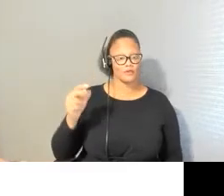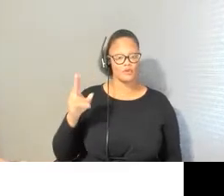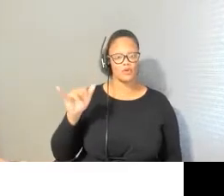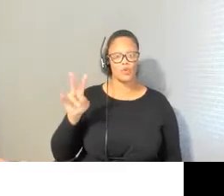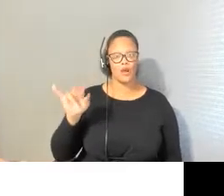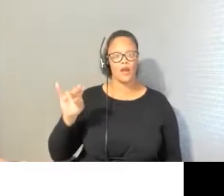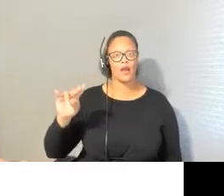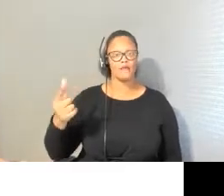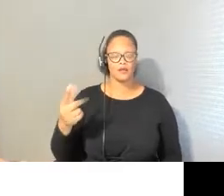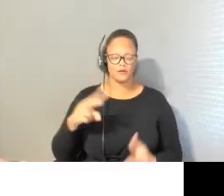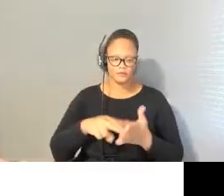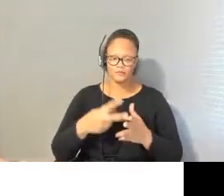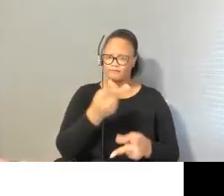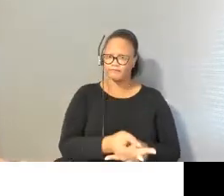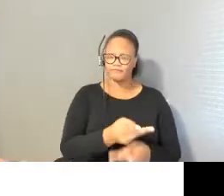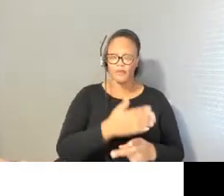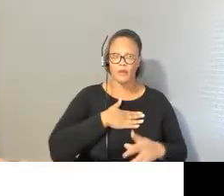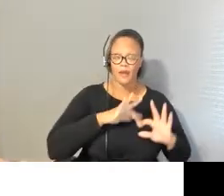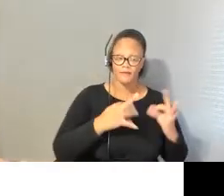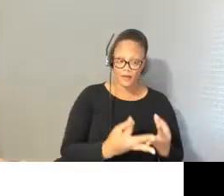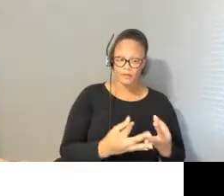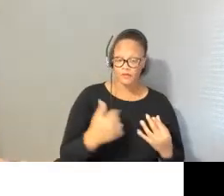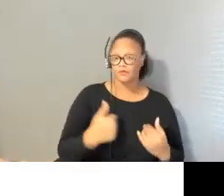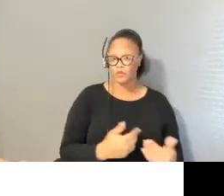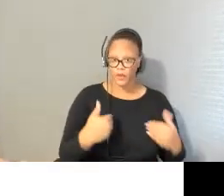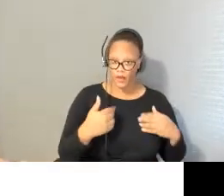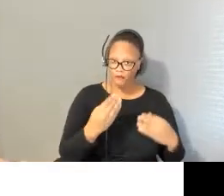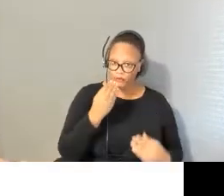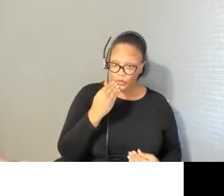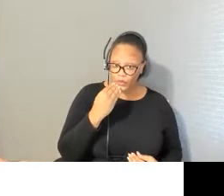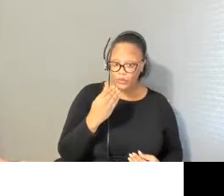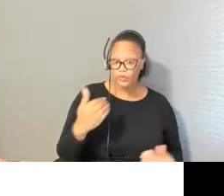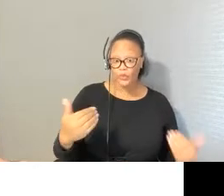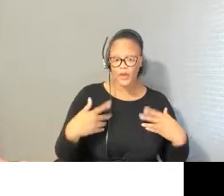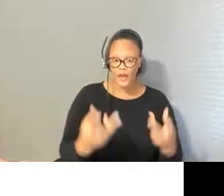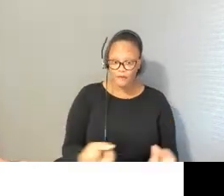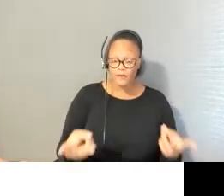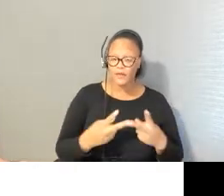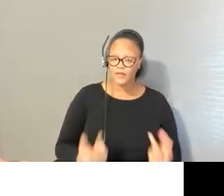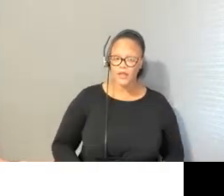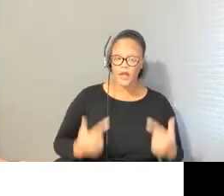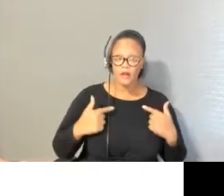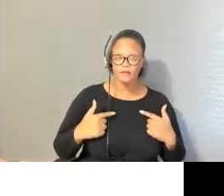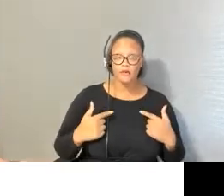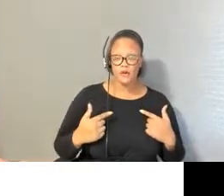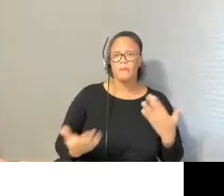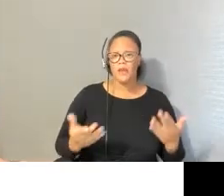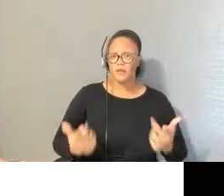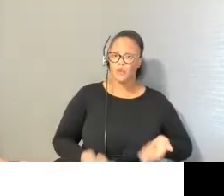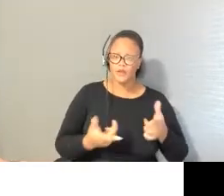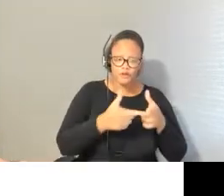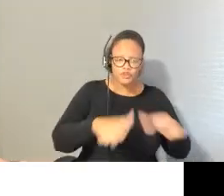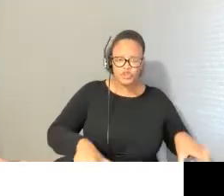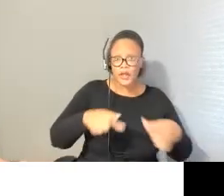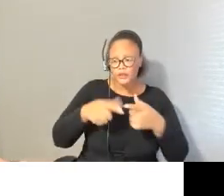taking care of my family. We got food, we have a place to live. We're going from paycheck to paycheck, but we're okay. We